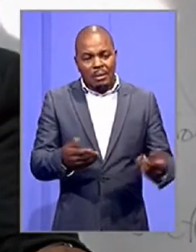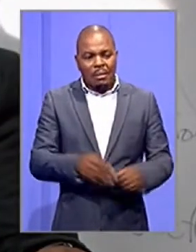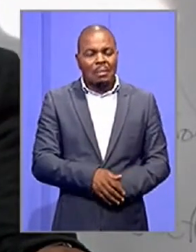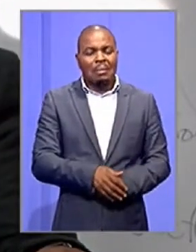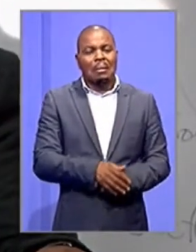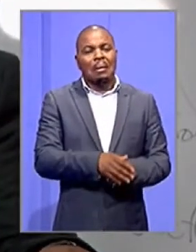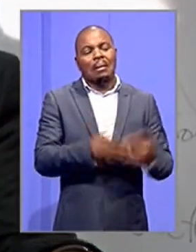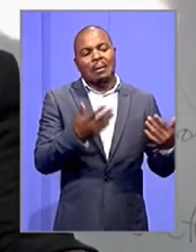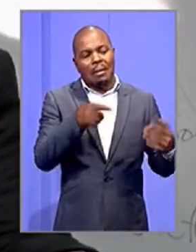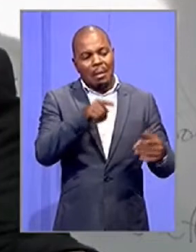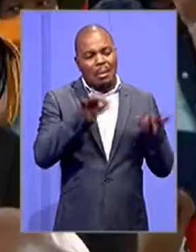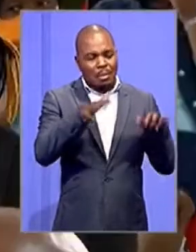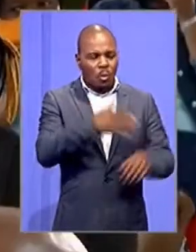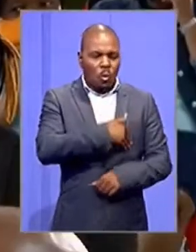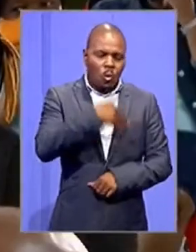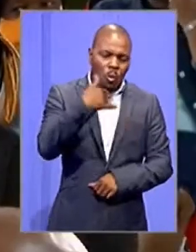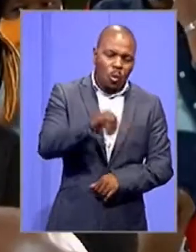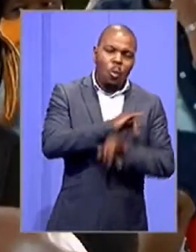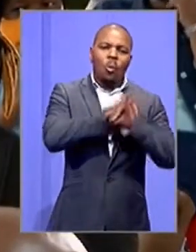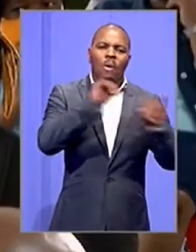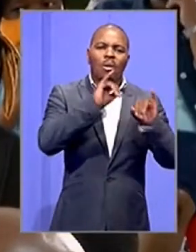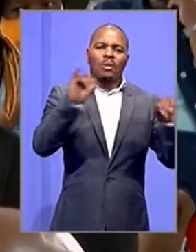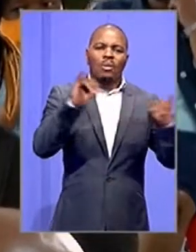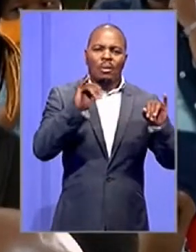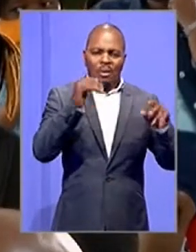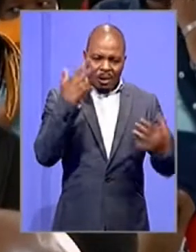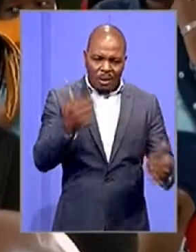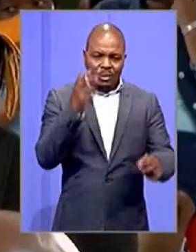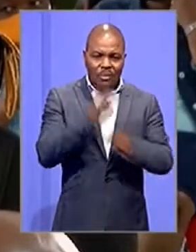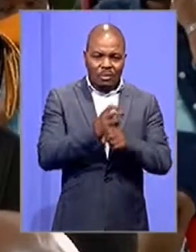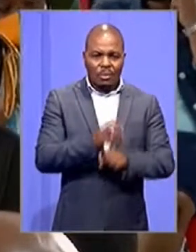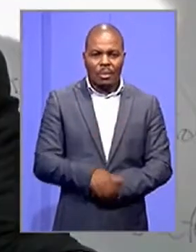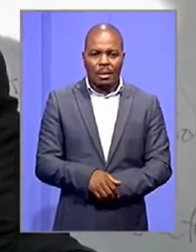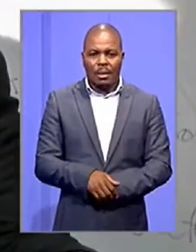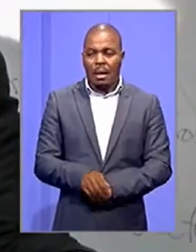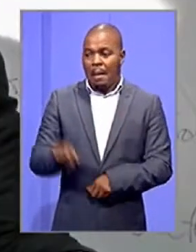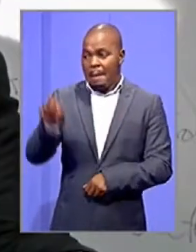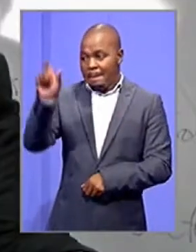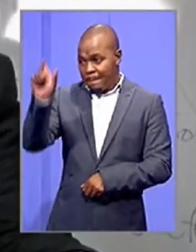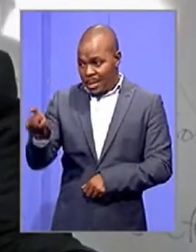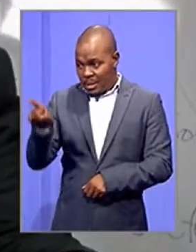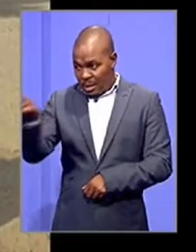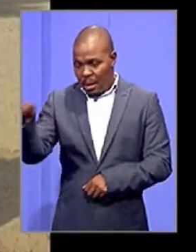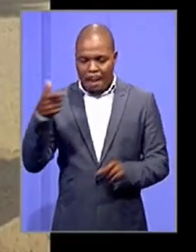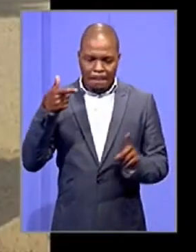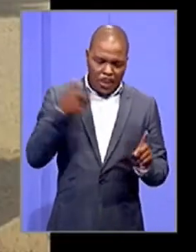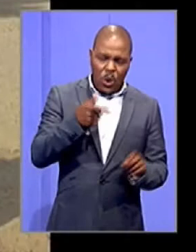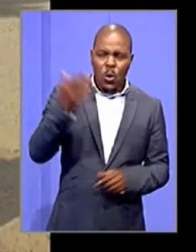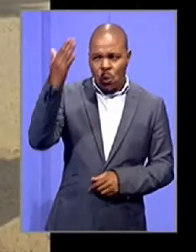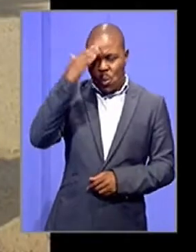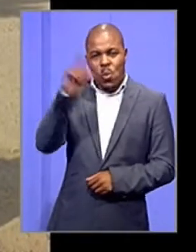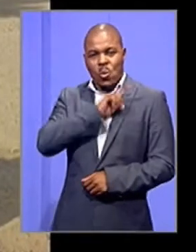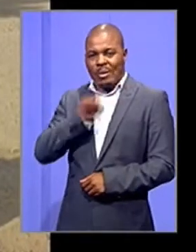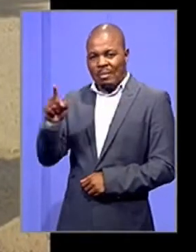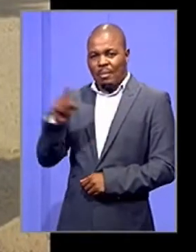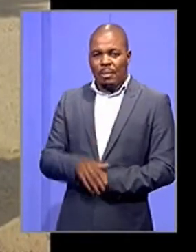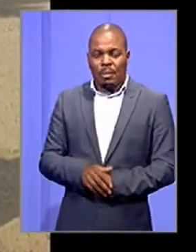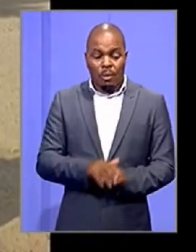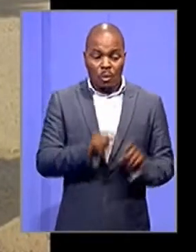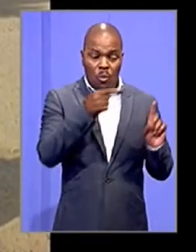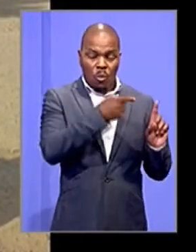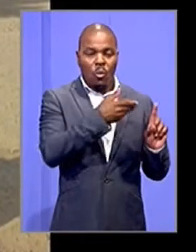made things difficult to all of us. It is only the killer that knows the motive. Ngendane, yo a neng a na le